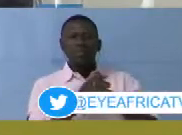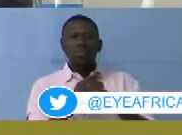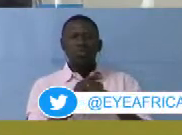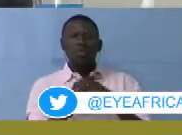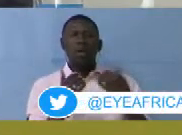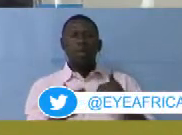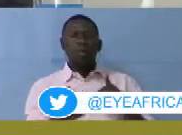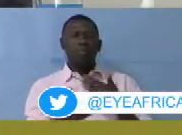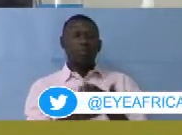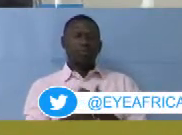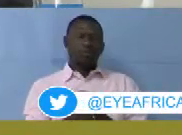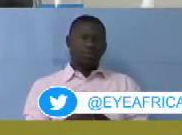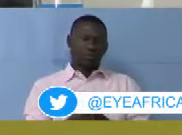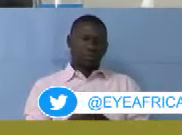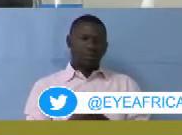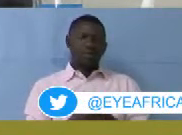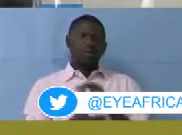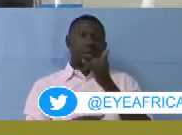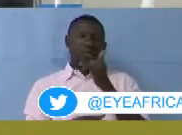This is an idea